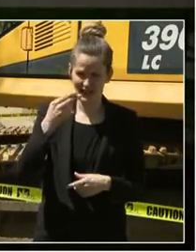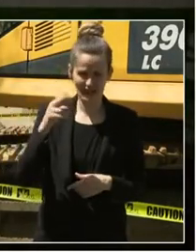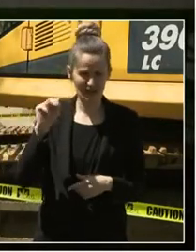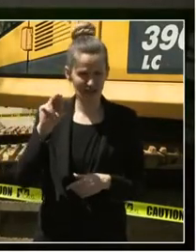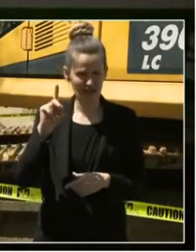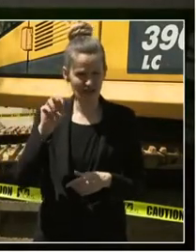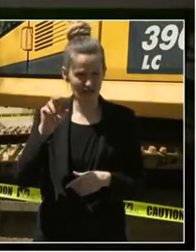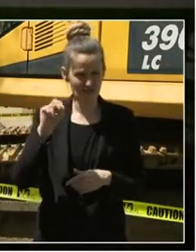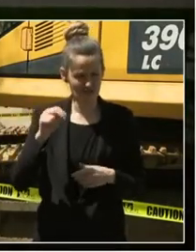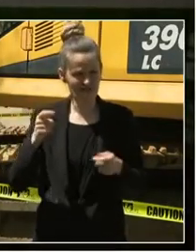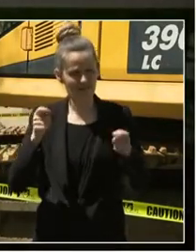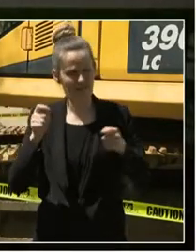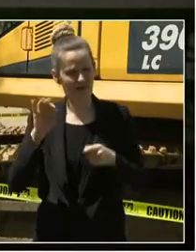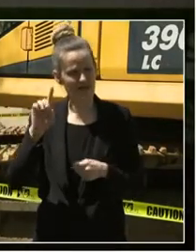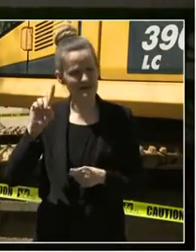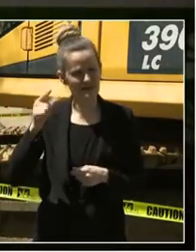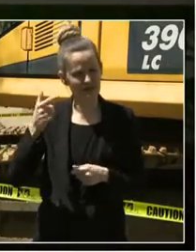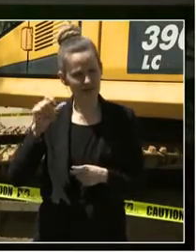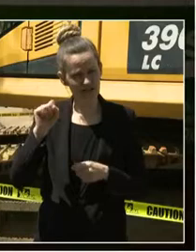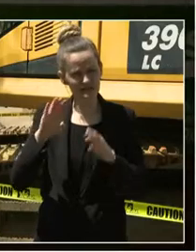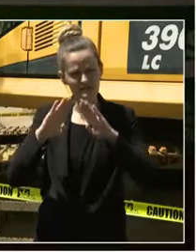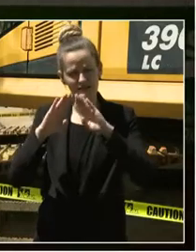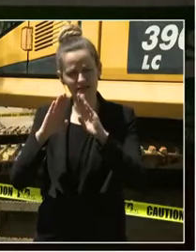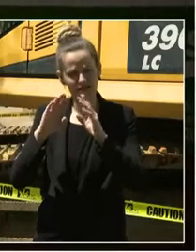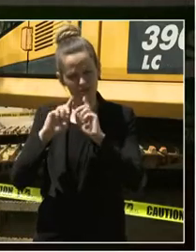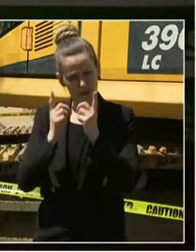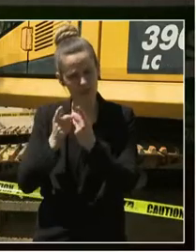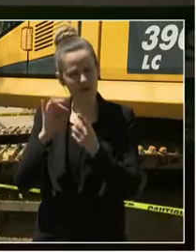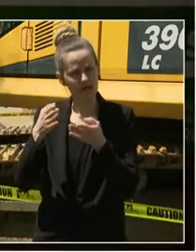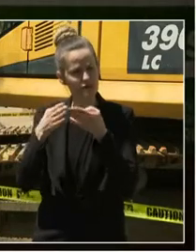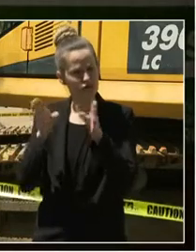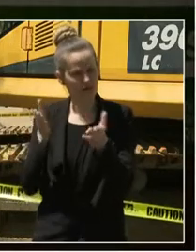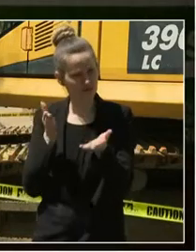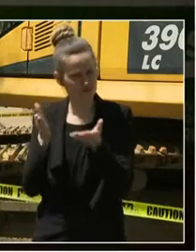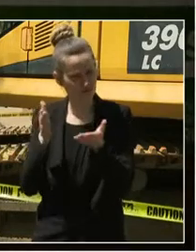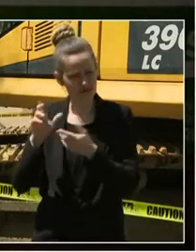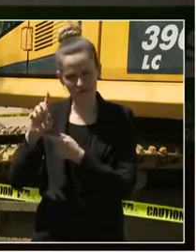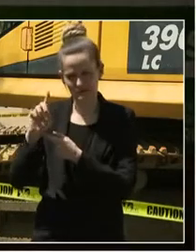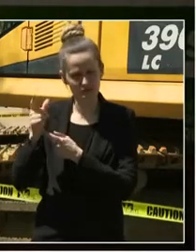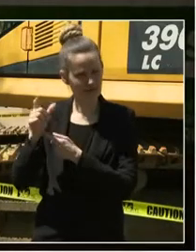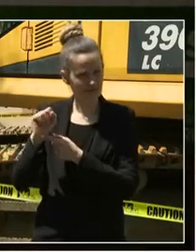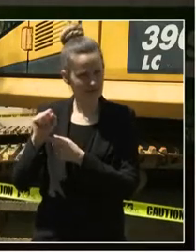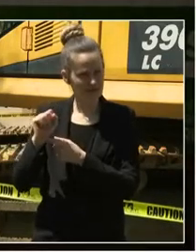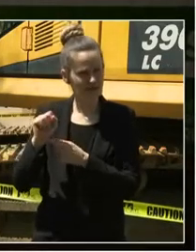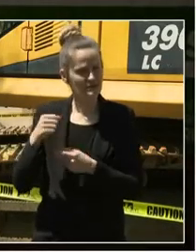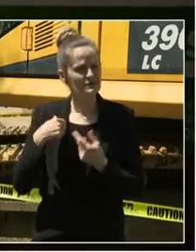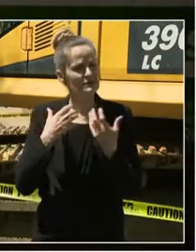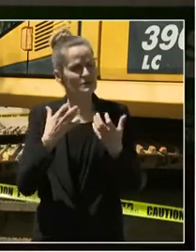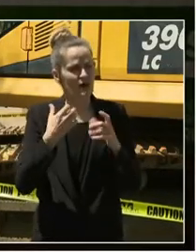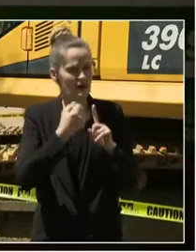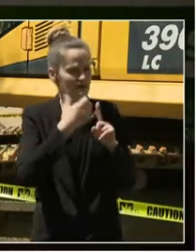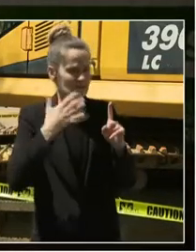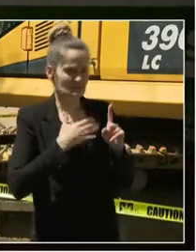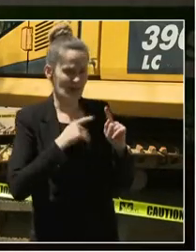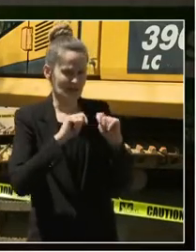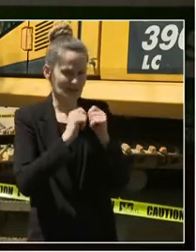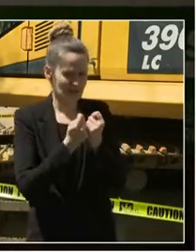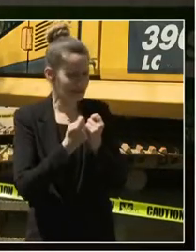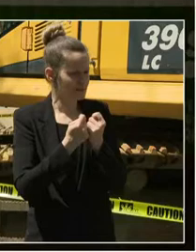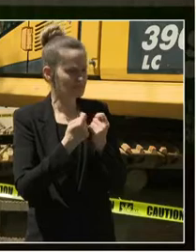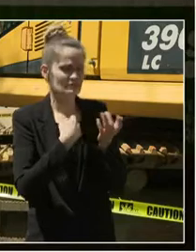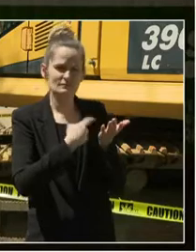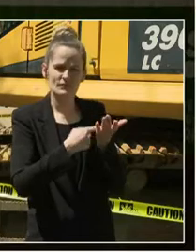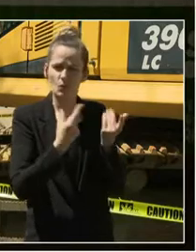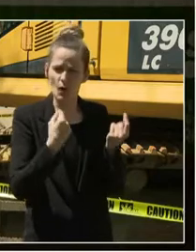Services. And the mission at DGS calls for my team to build, maintain, and sustain the District